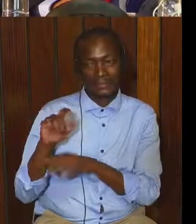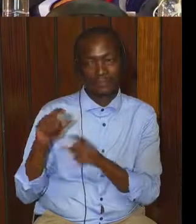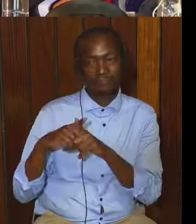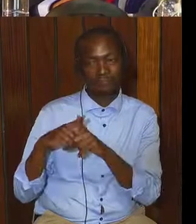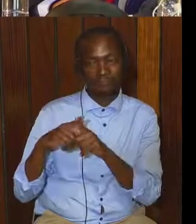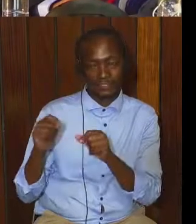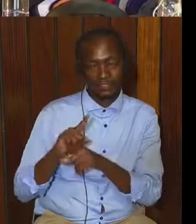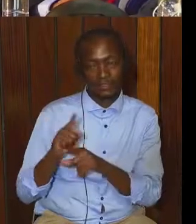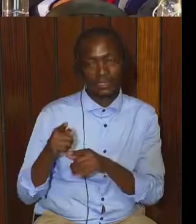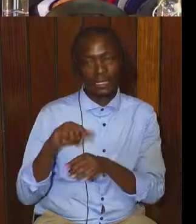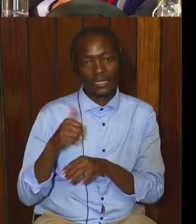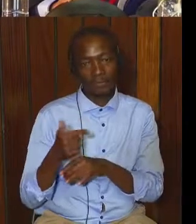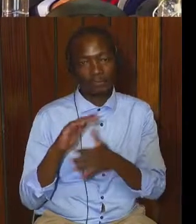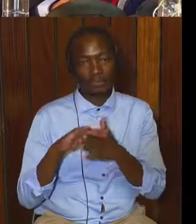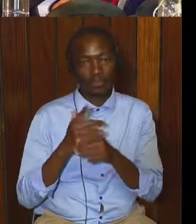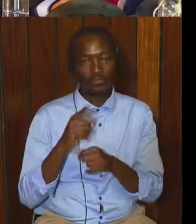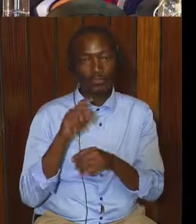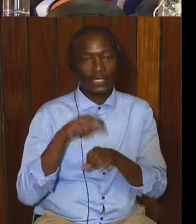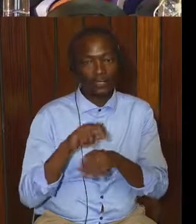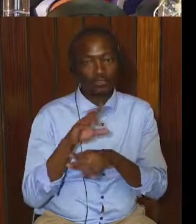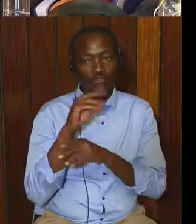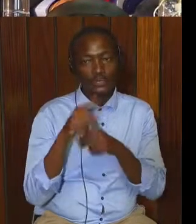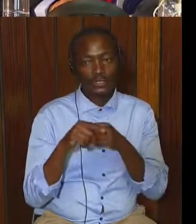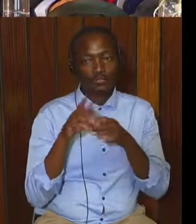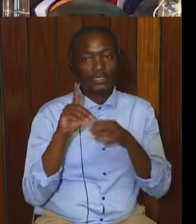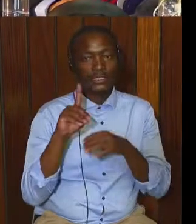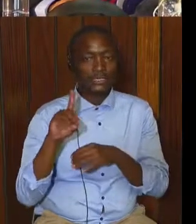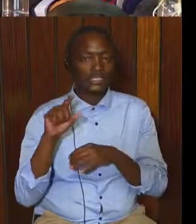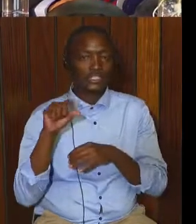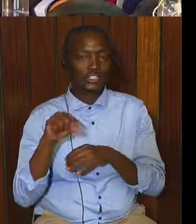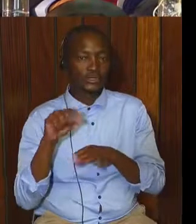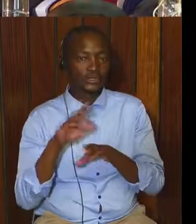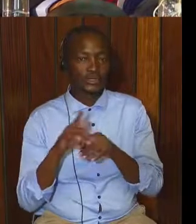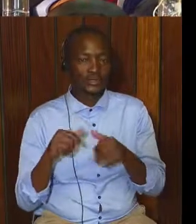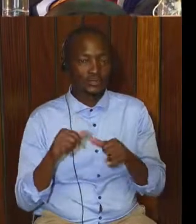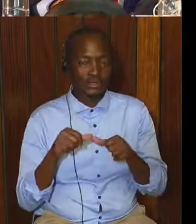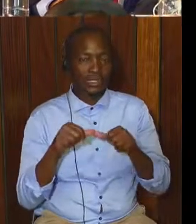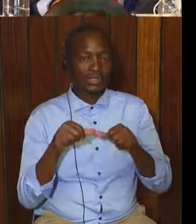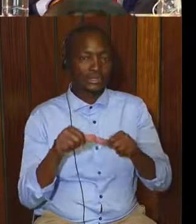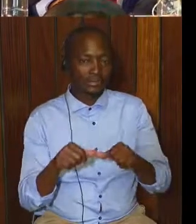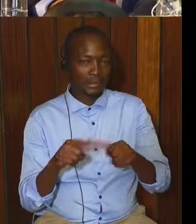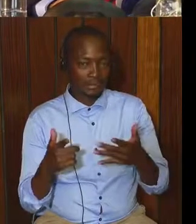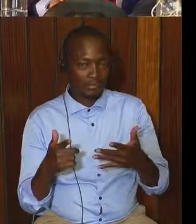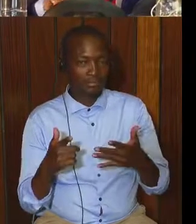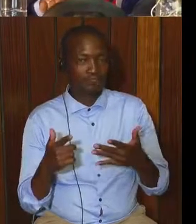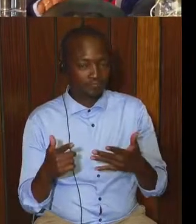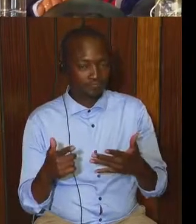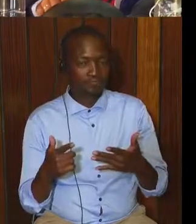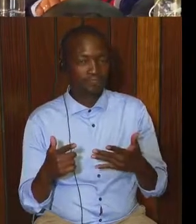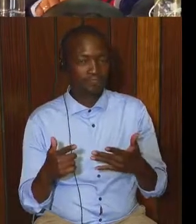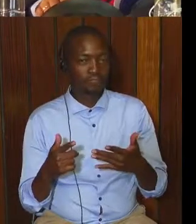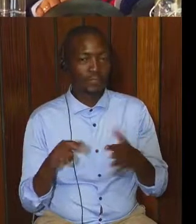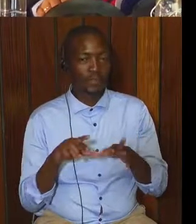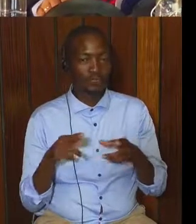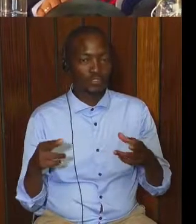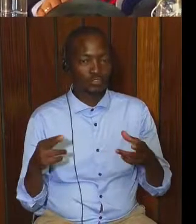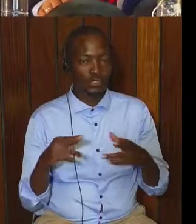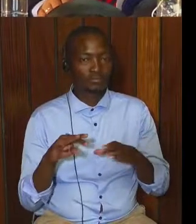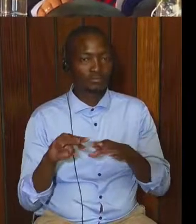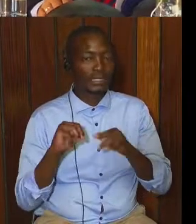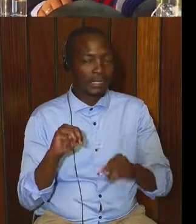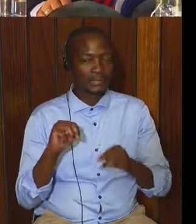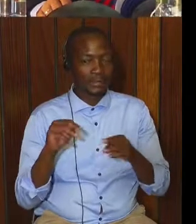we needed to speak to the DDG responsible for sustainable fiscal resource management to take the matter